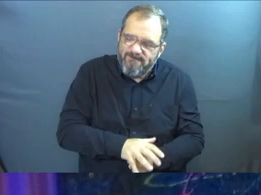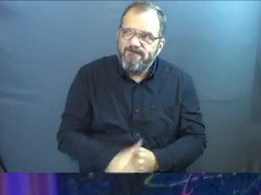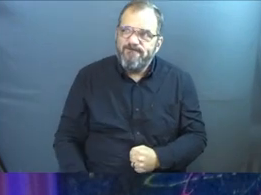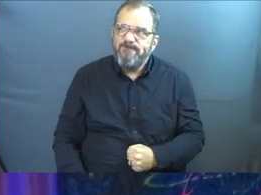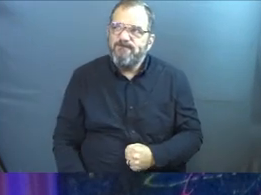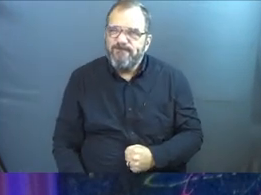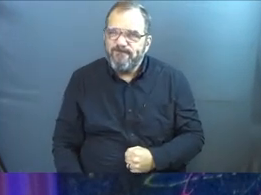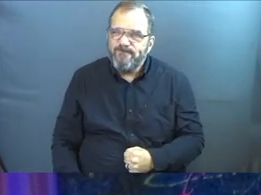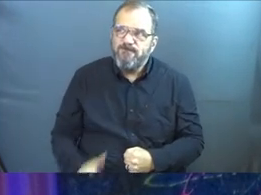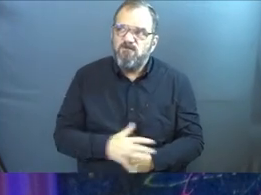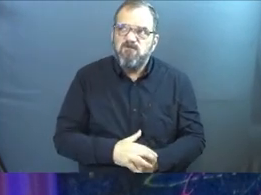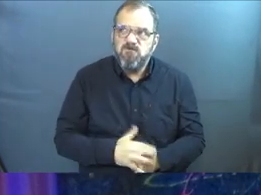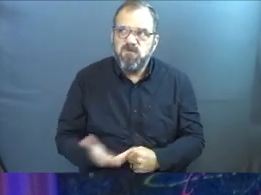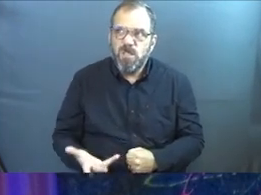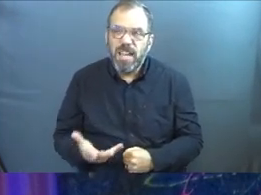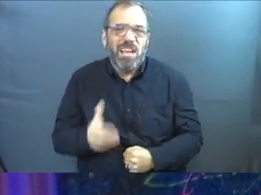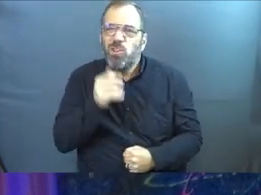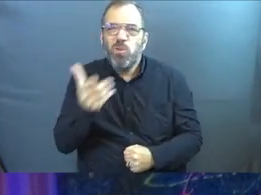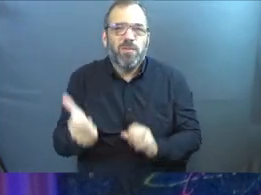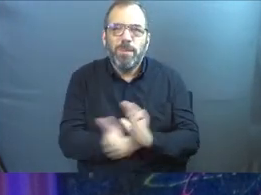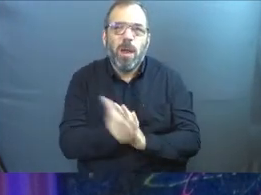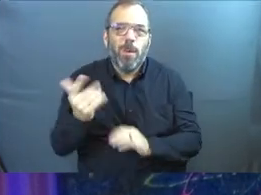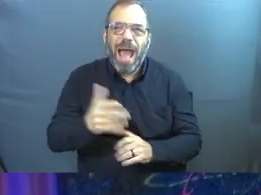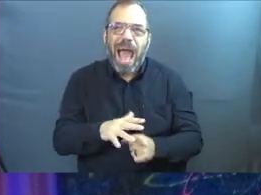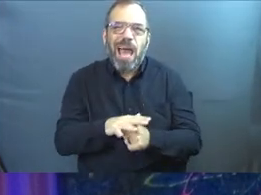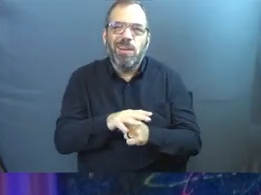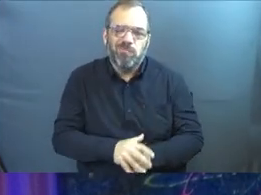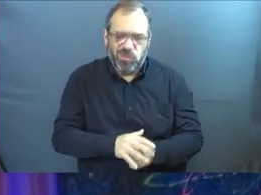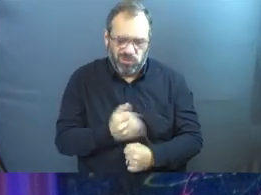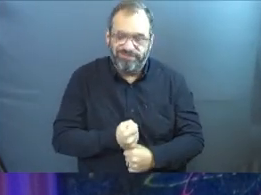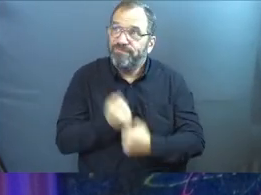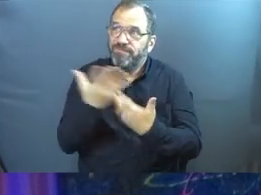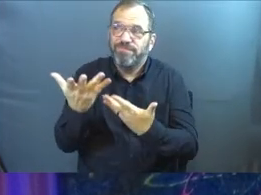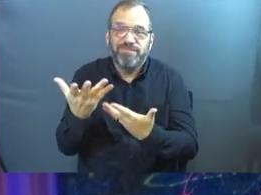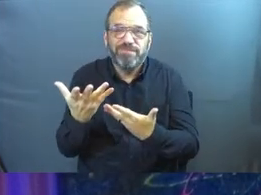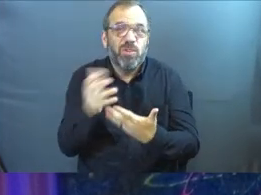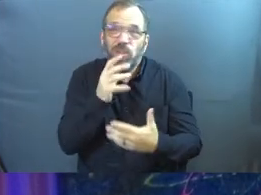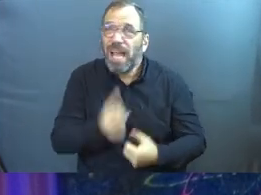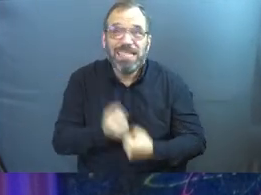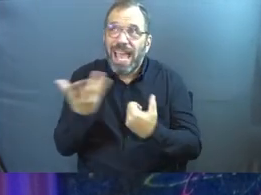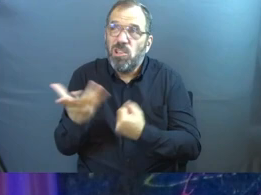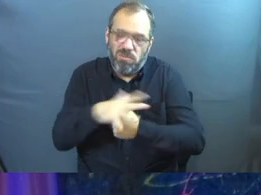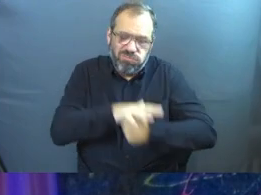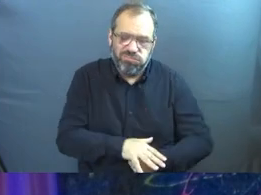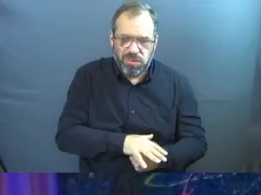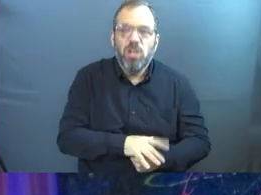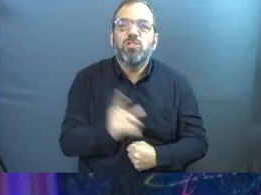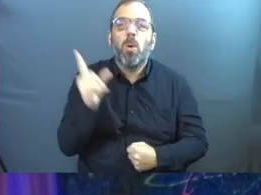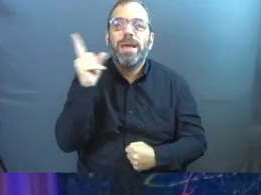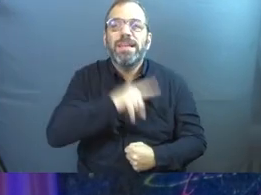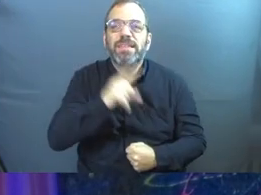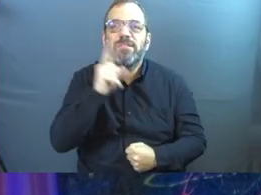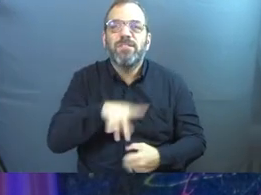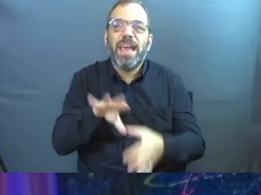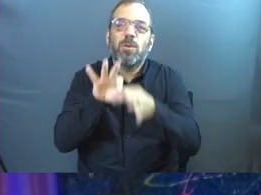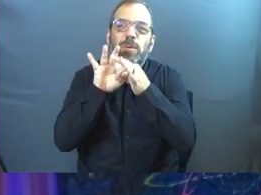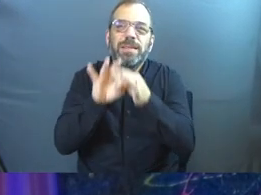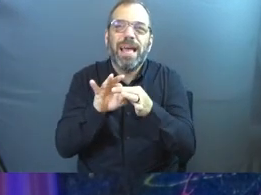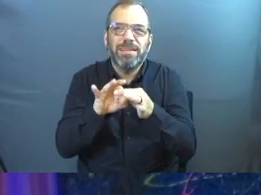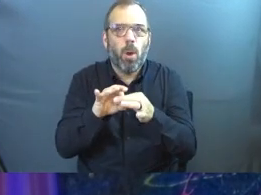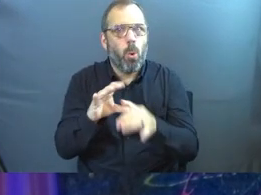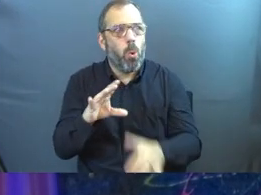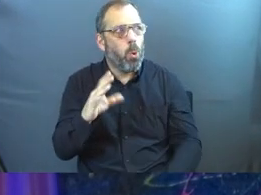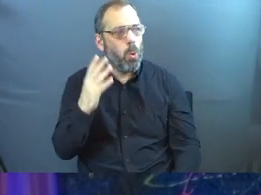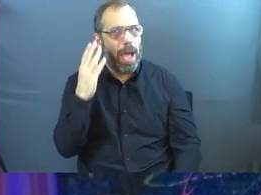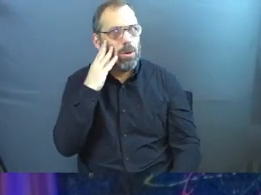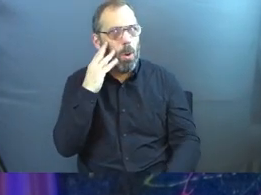bring his answers and his perspective because you're just not saying it. And so it's a fake relationship. I know that's